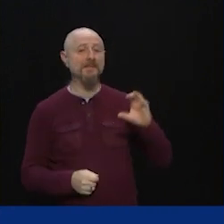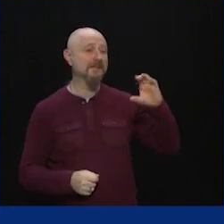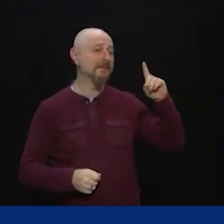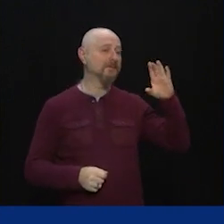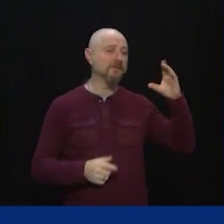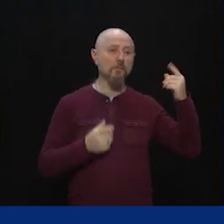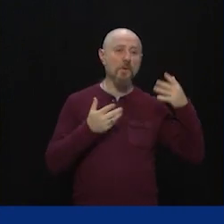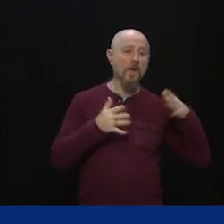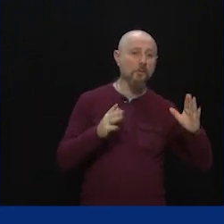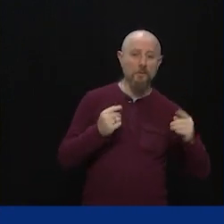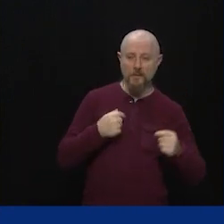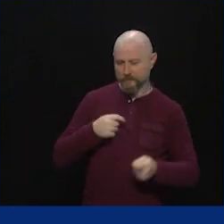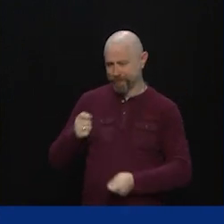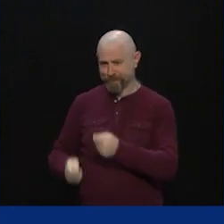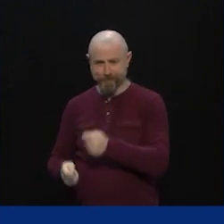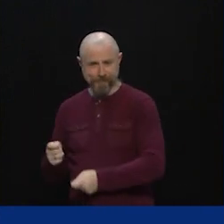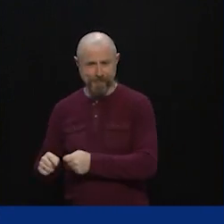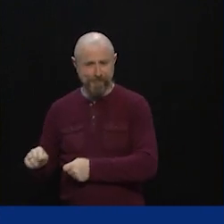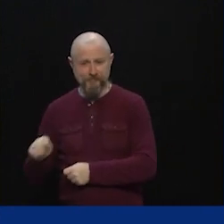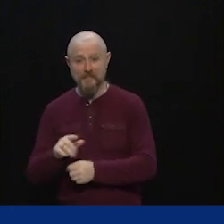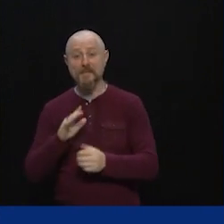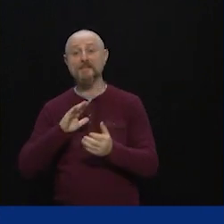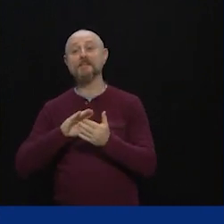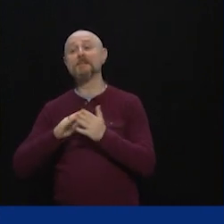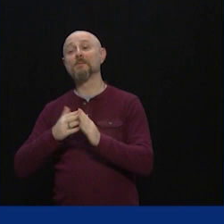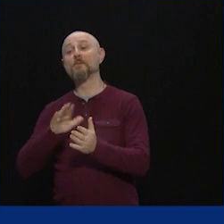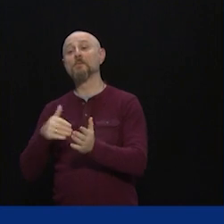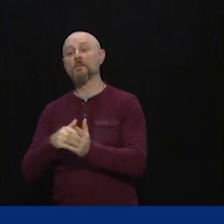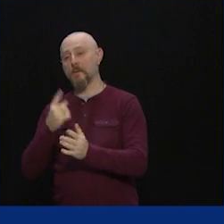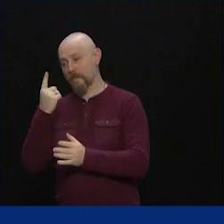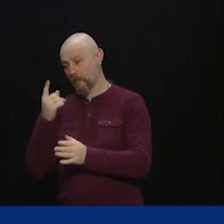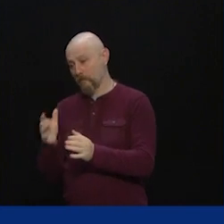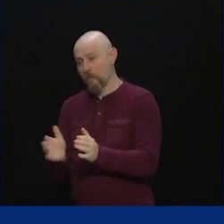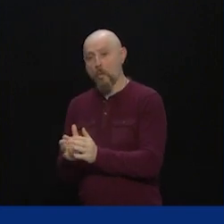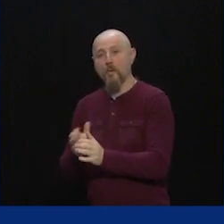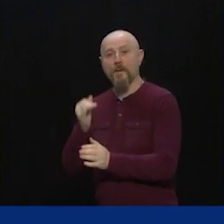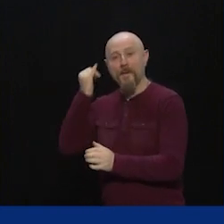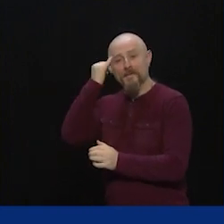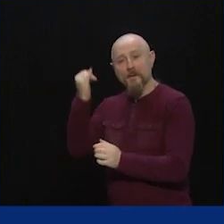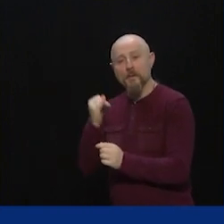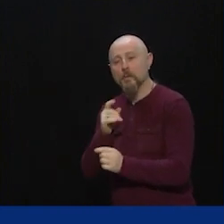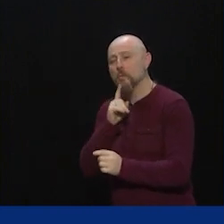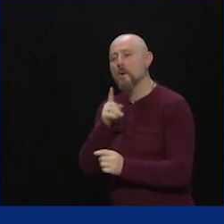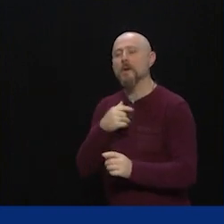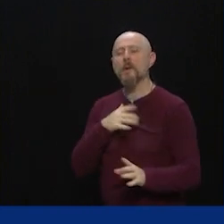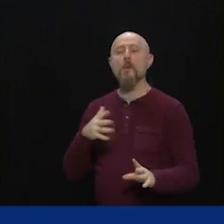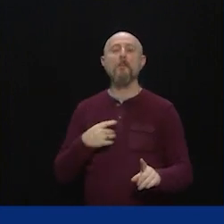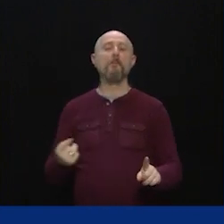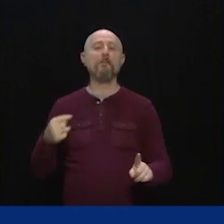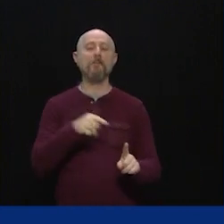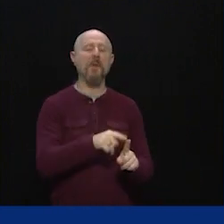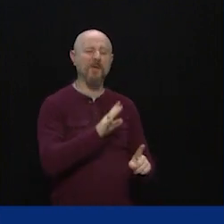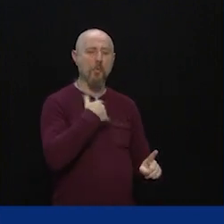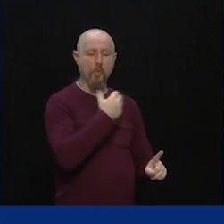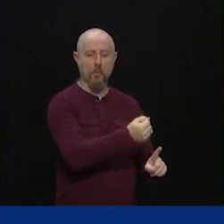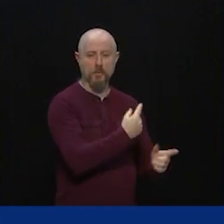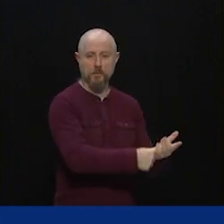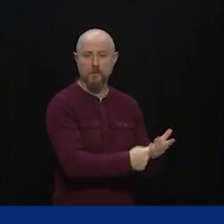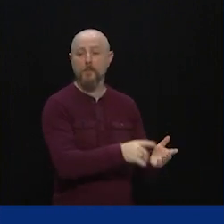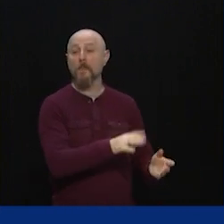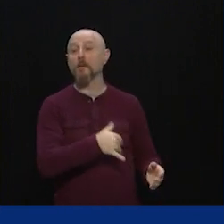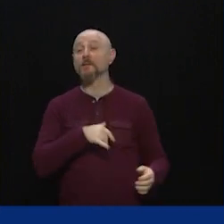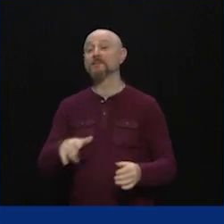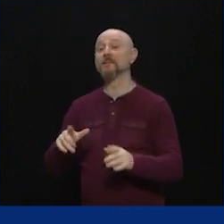quarantine idea, that it was, they said you could reduce an overall, I'll get back to students, but the overall quarantine for individuals who